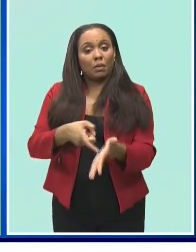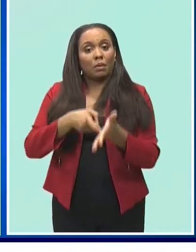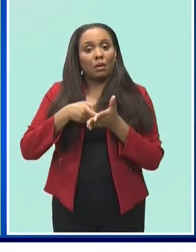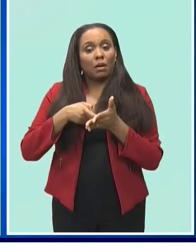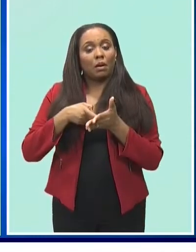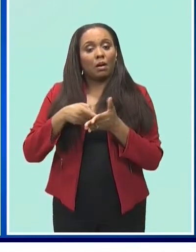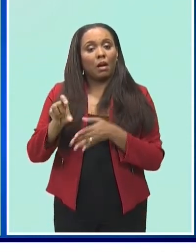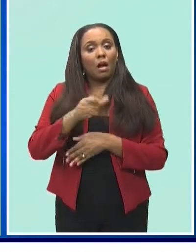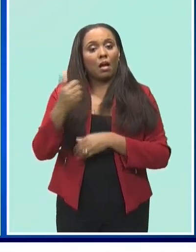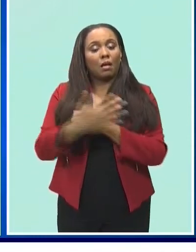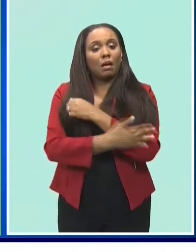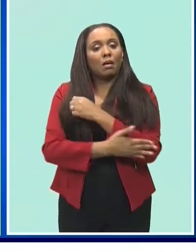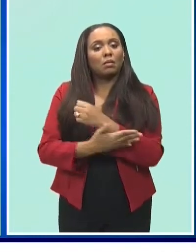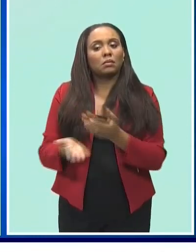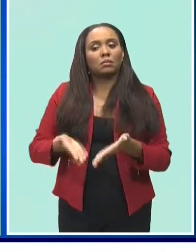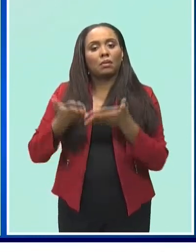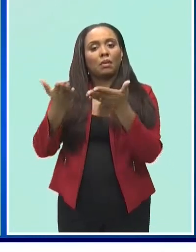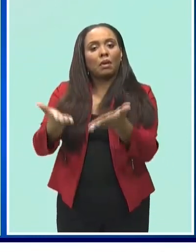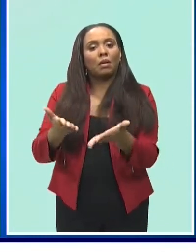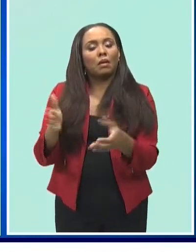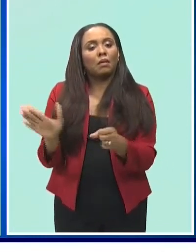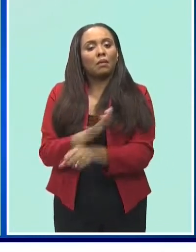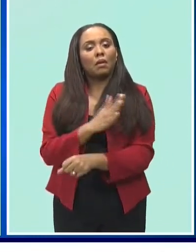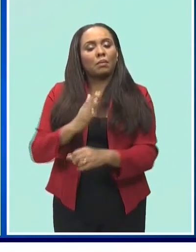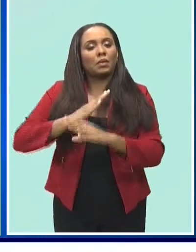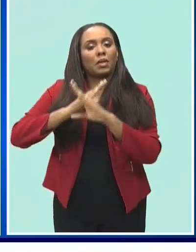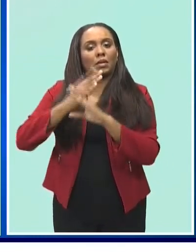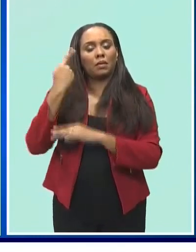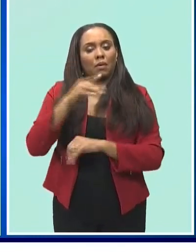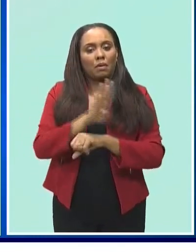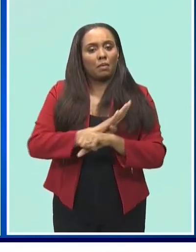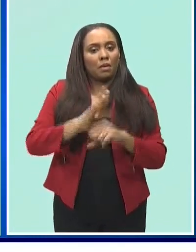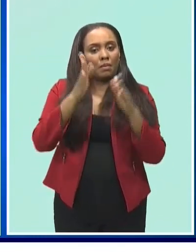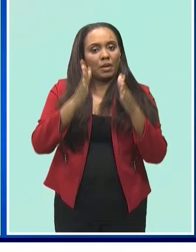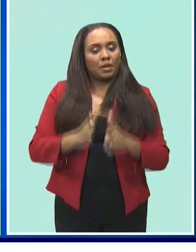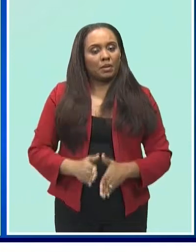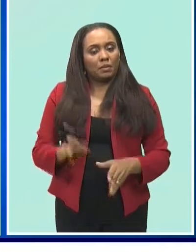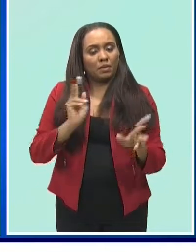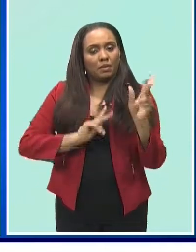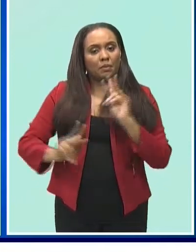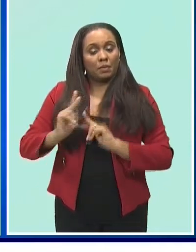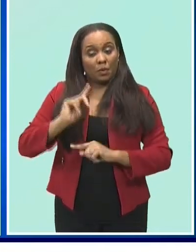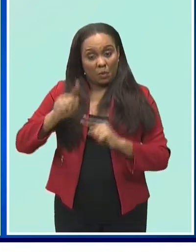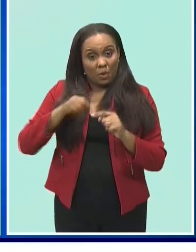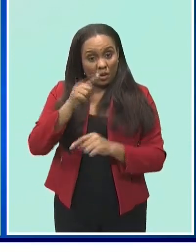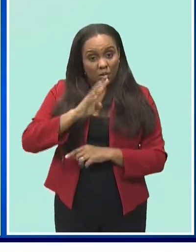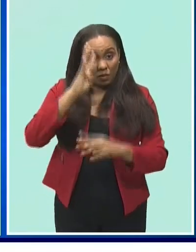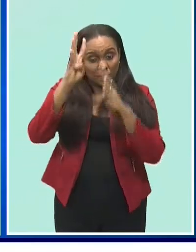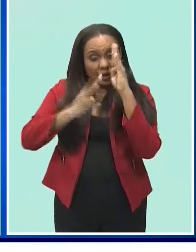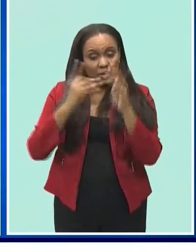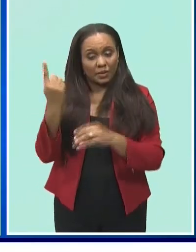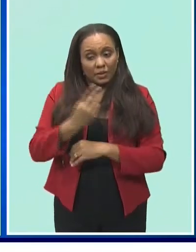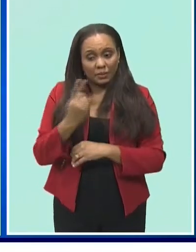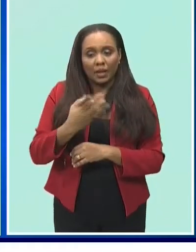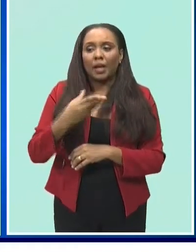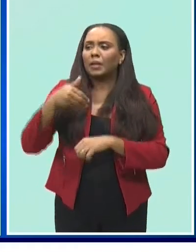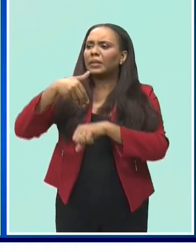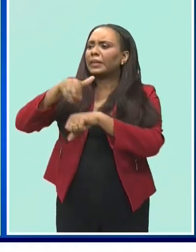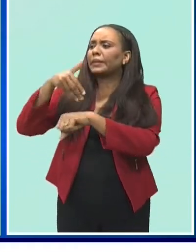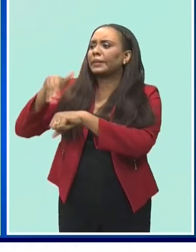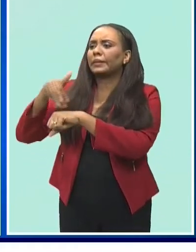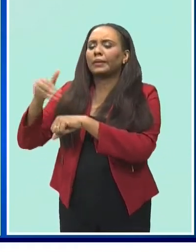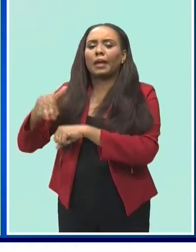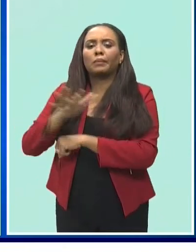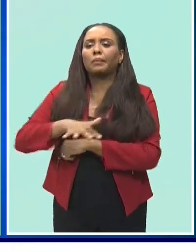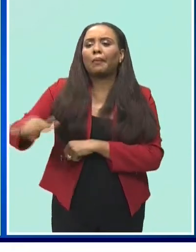provide full protection within their territories for Barbadian creators when their creations are disseminated abroad through global